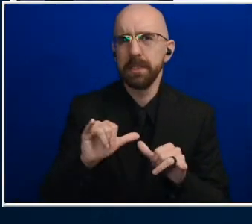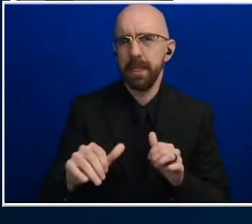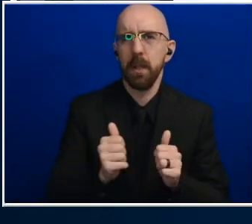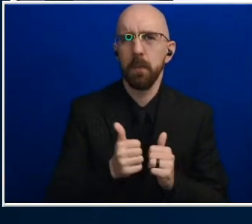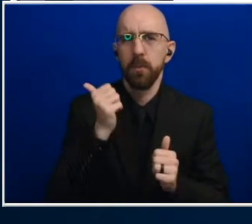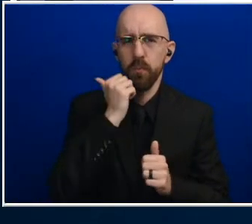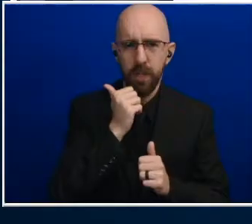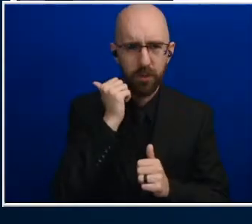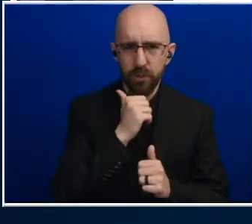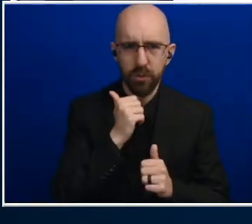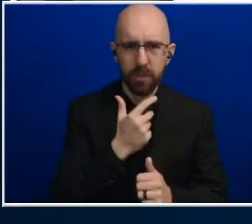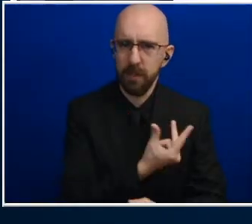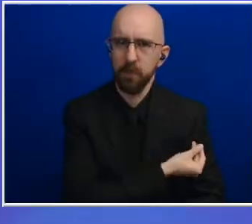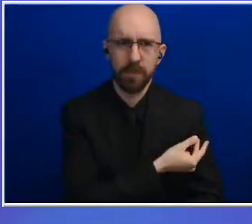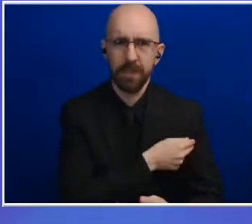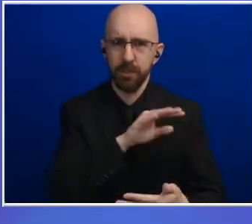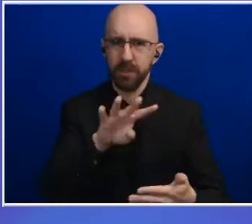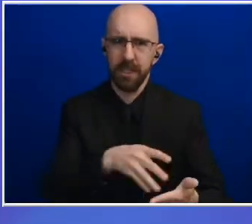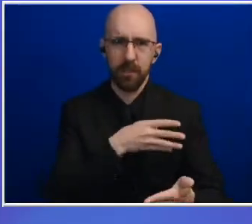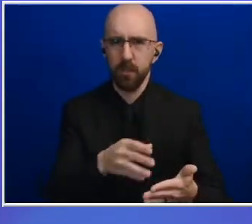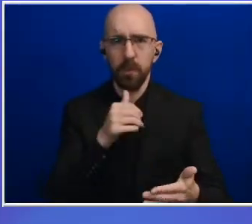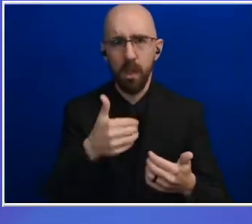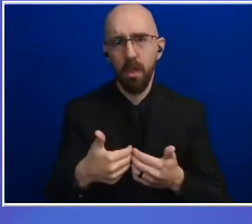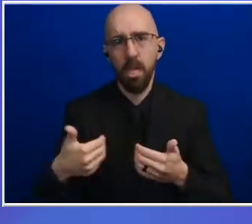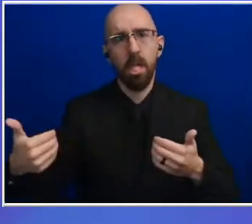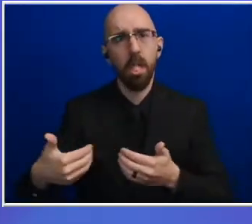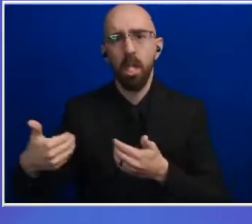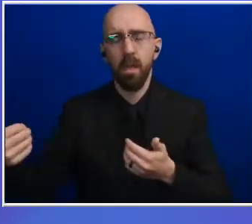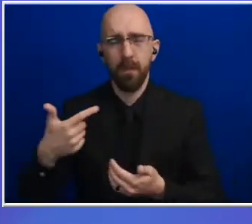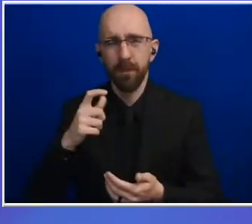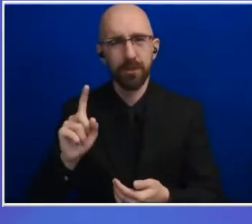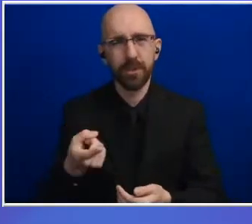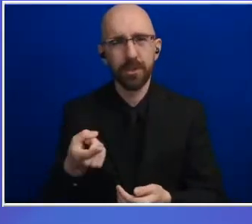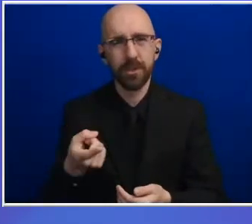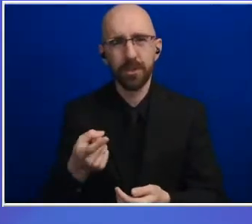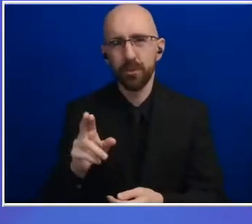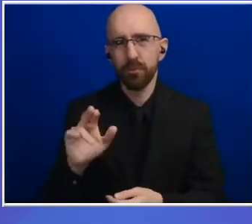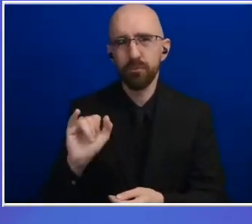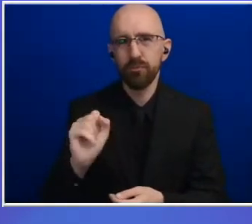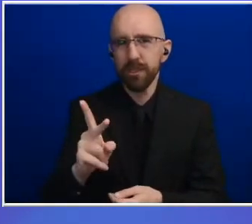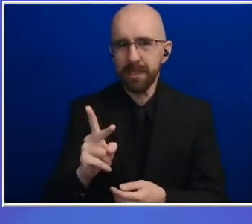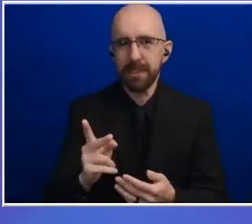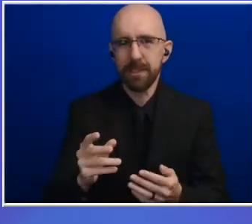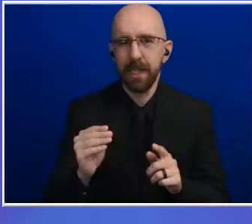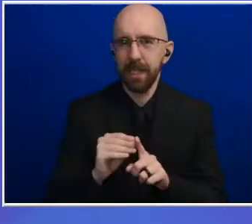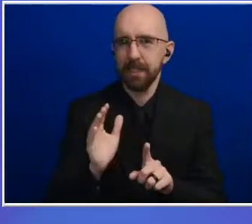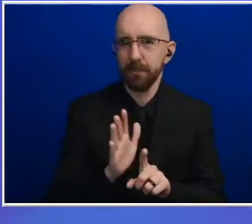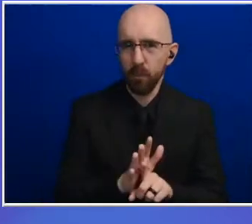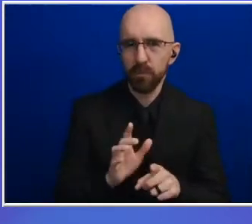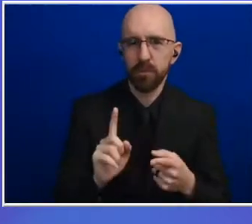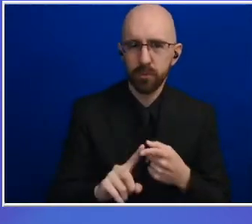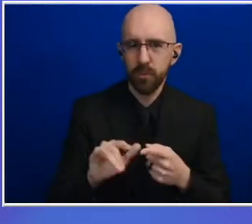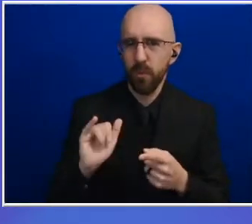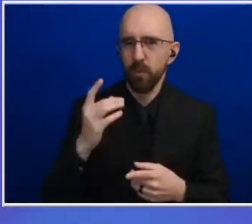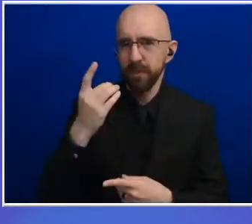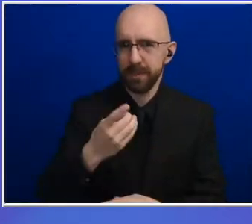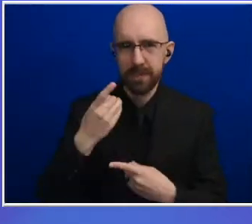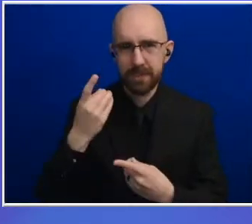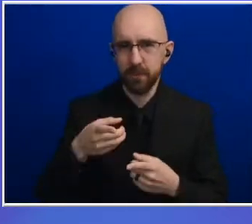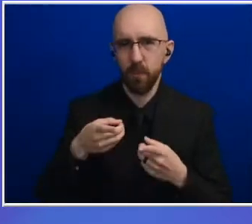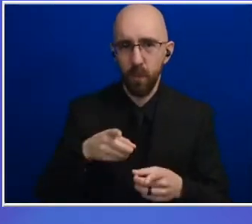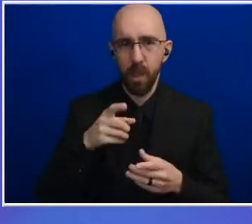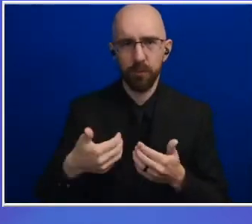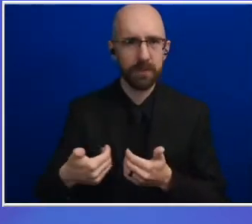immunization schedule. I would not space them out because you're just risking exposure to one of those diseases while you're spacing them out and waiting to